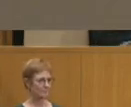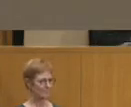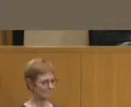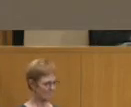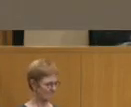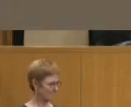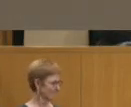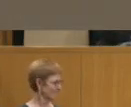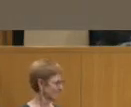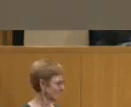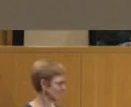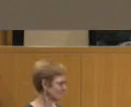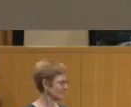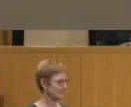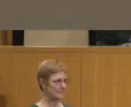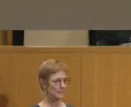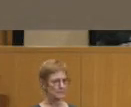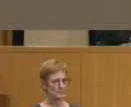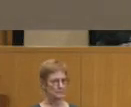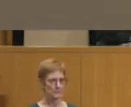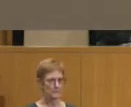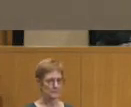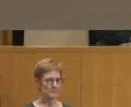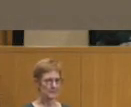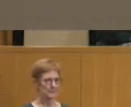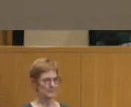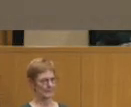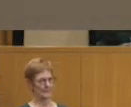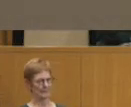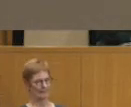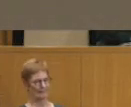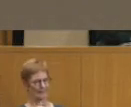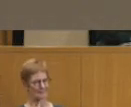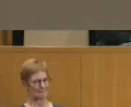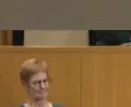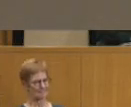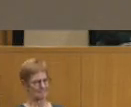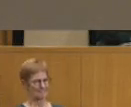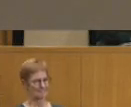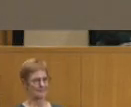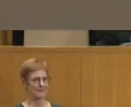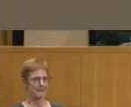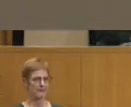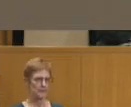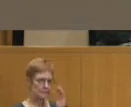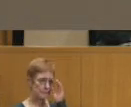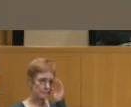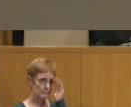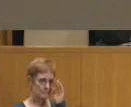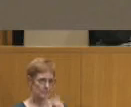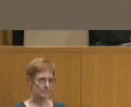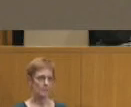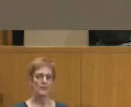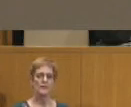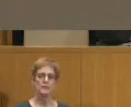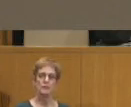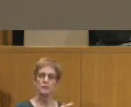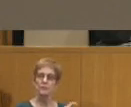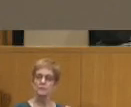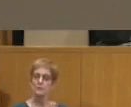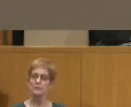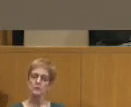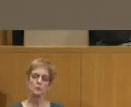partner with our local government staff, to build our vision, to take personal responsibility for who we are and how we